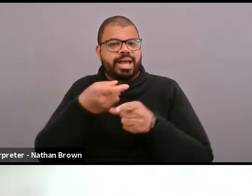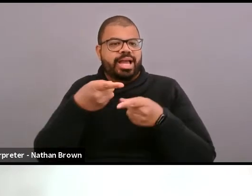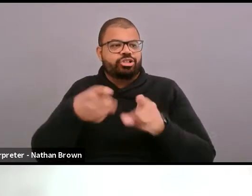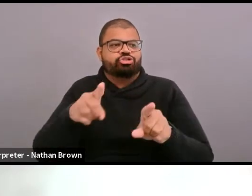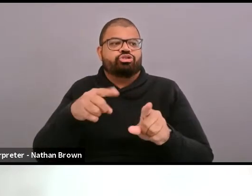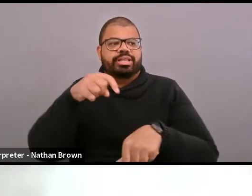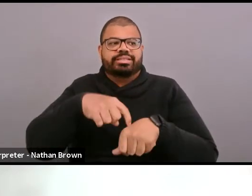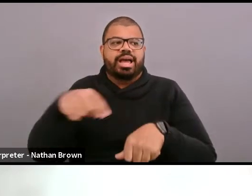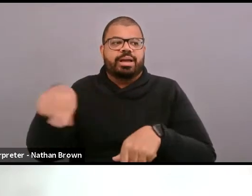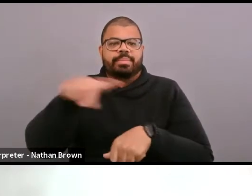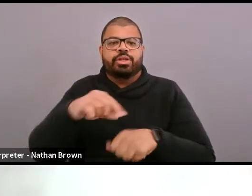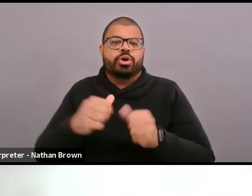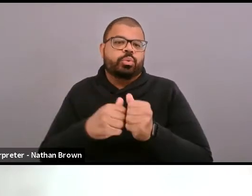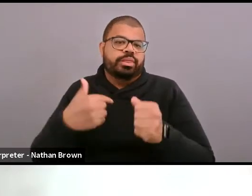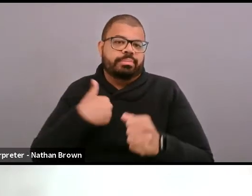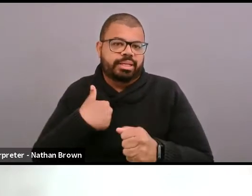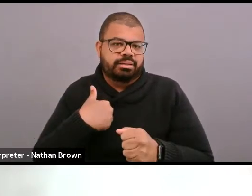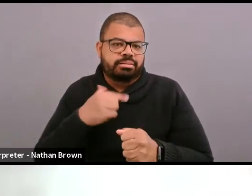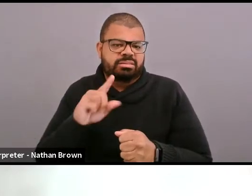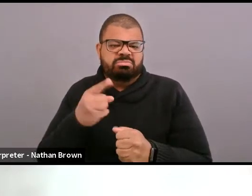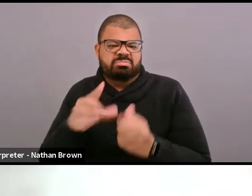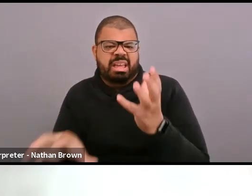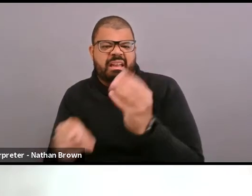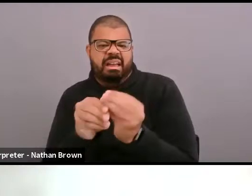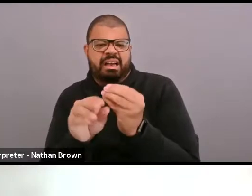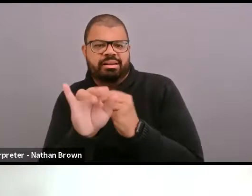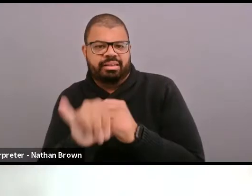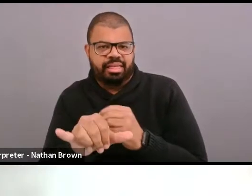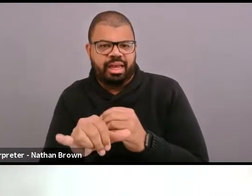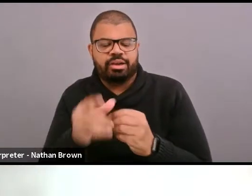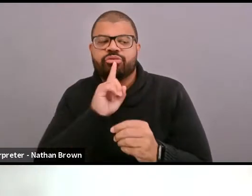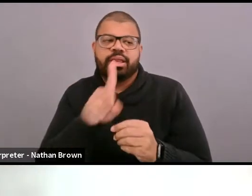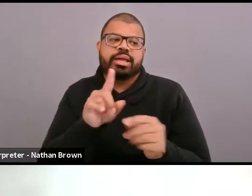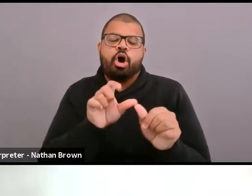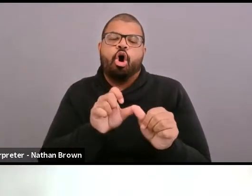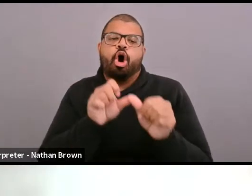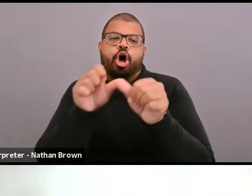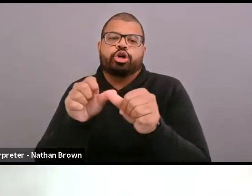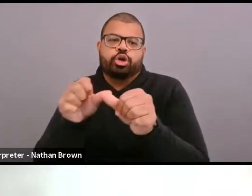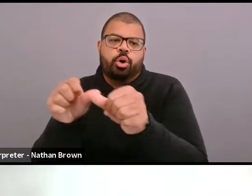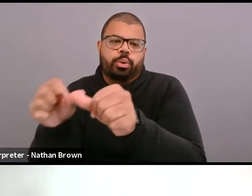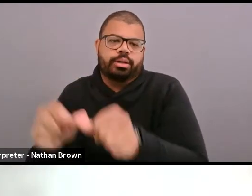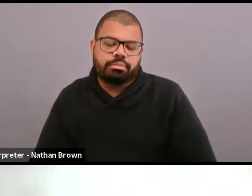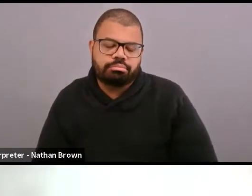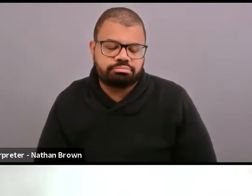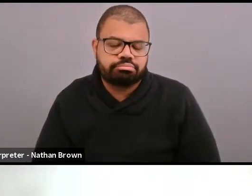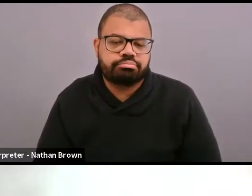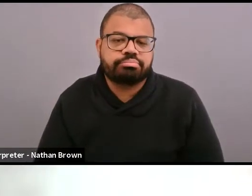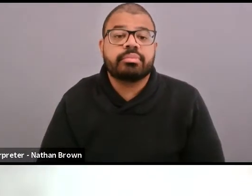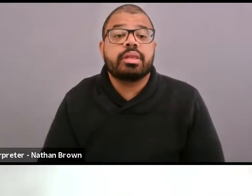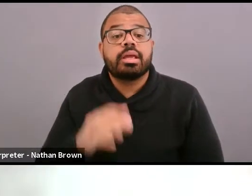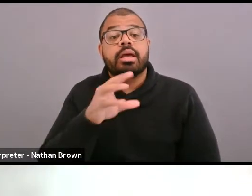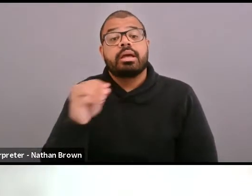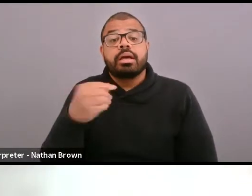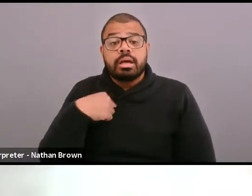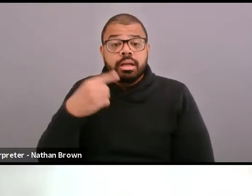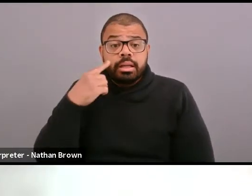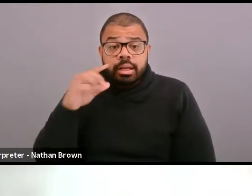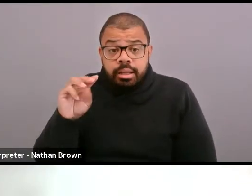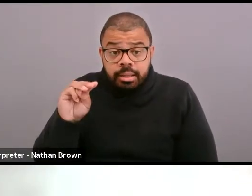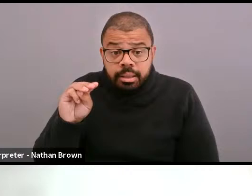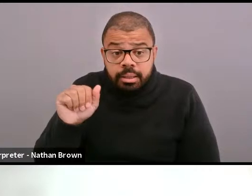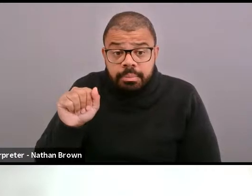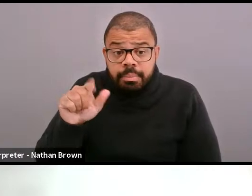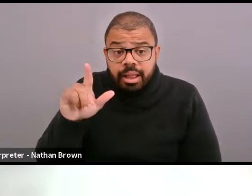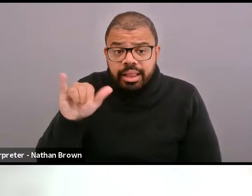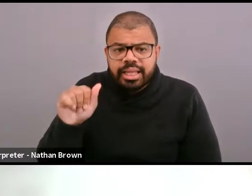they're with me in my classes? Just wanted to add that little tidbit. It's an ongoing progress. I think Malia, and